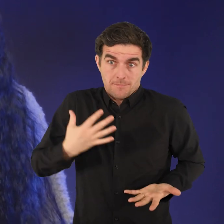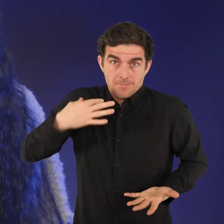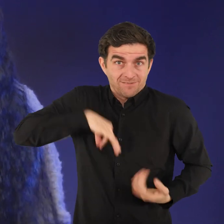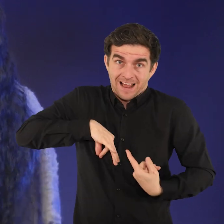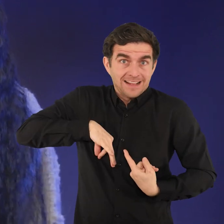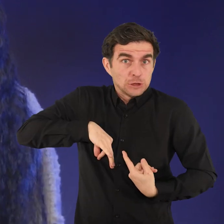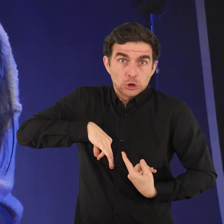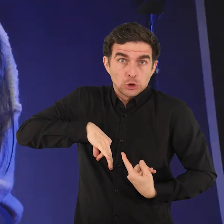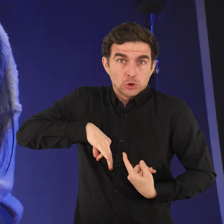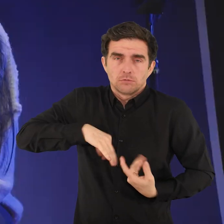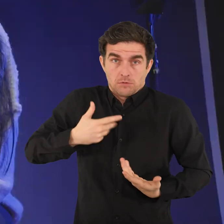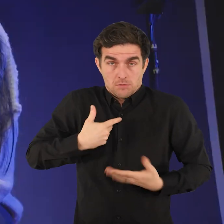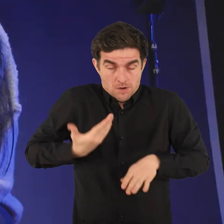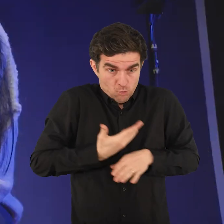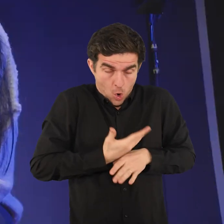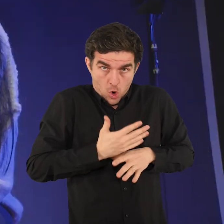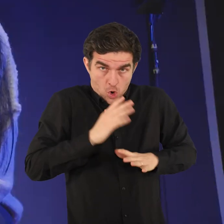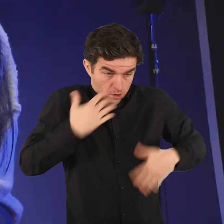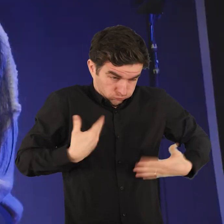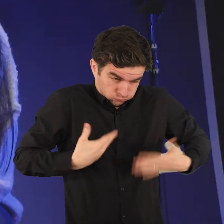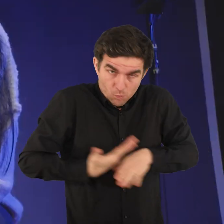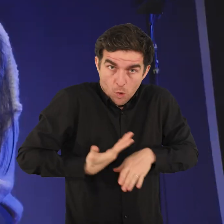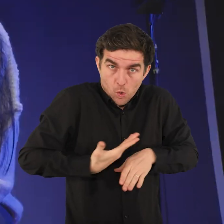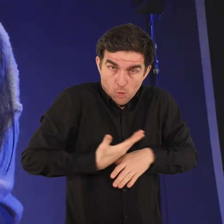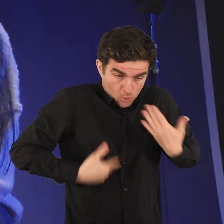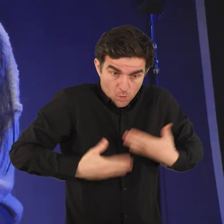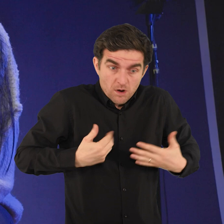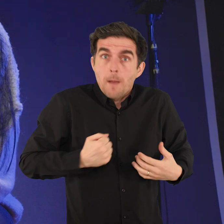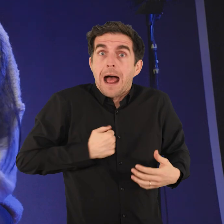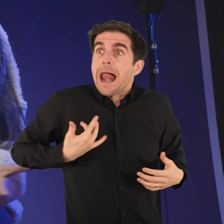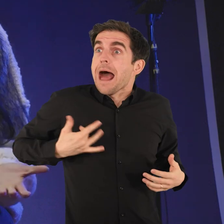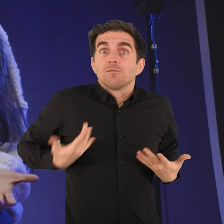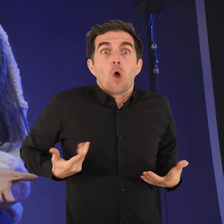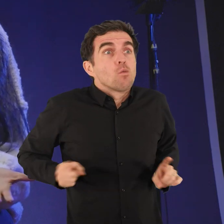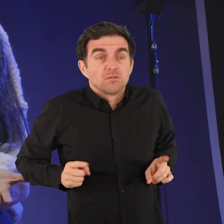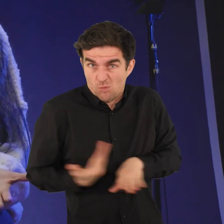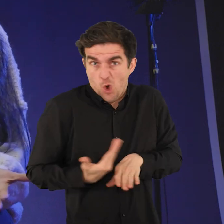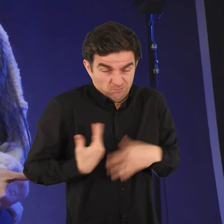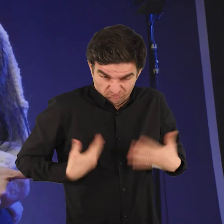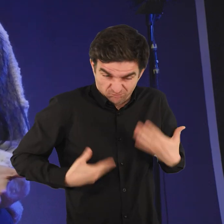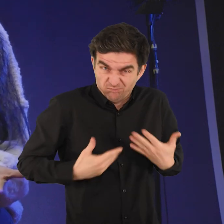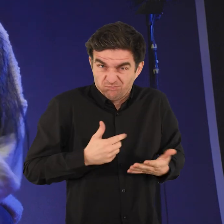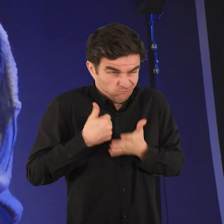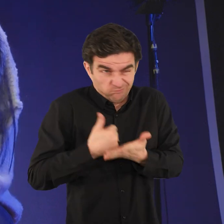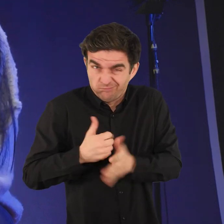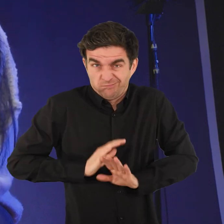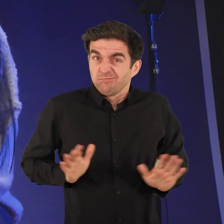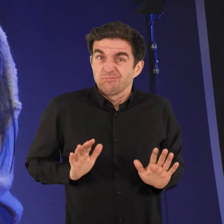now. I'm so concentrated on work right now, and that's pretty much all my life.